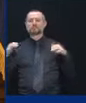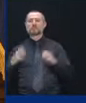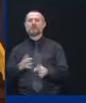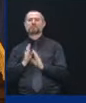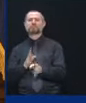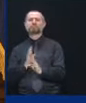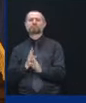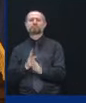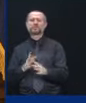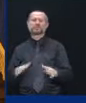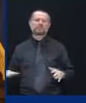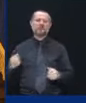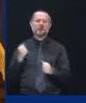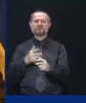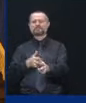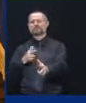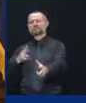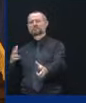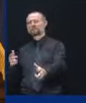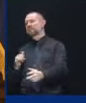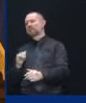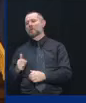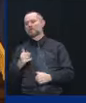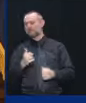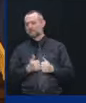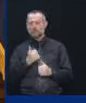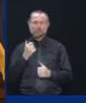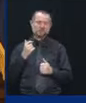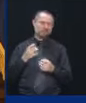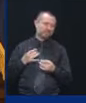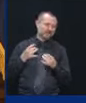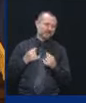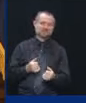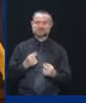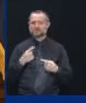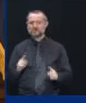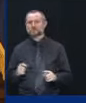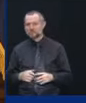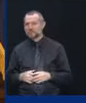throughput, those are the fastest